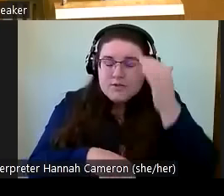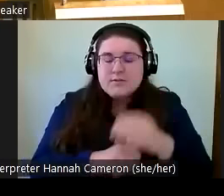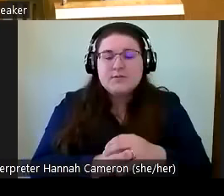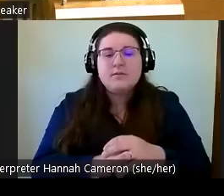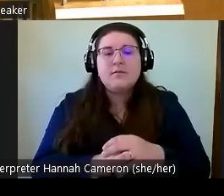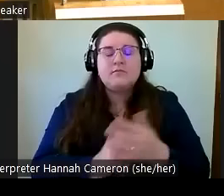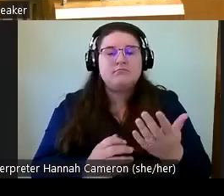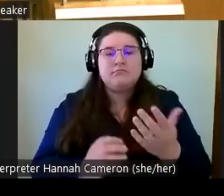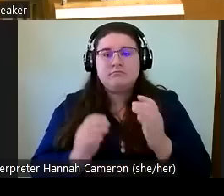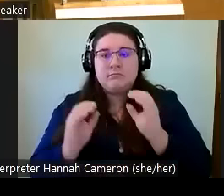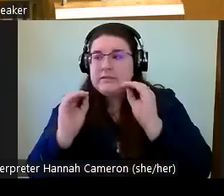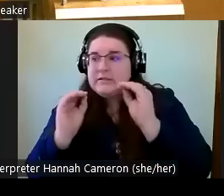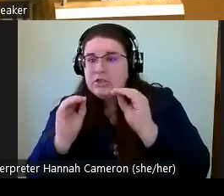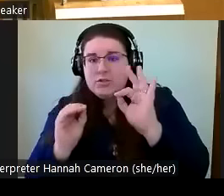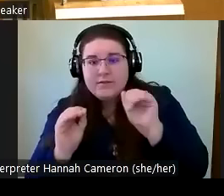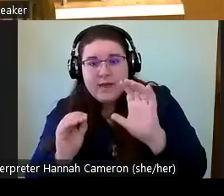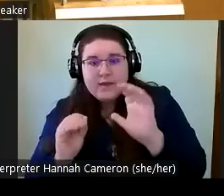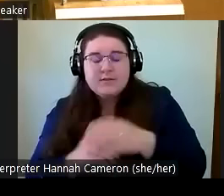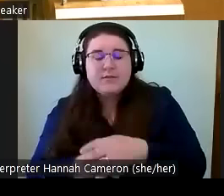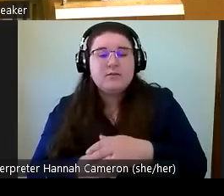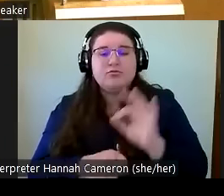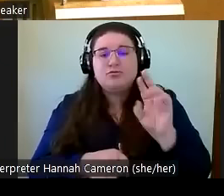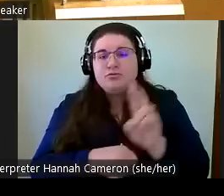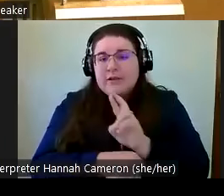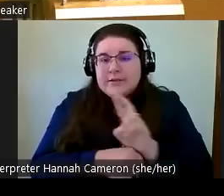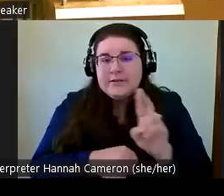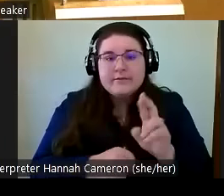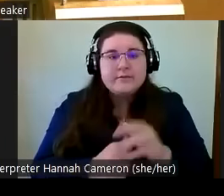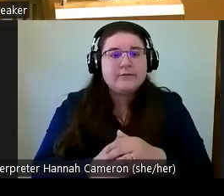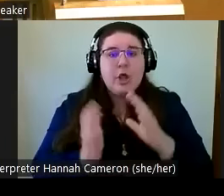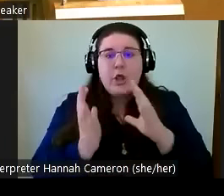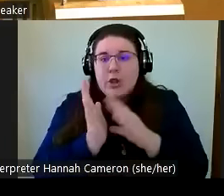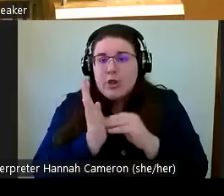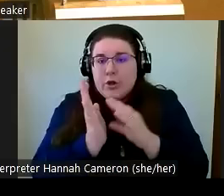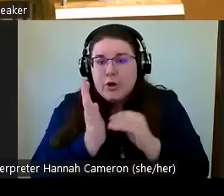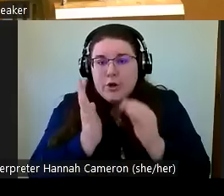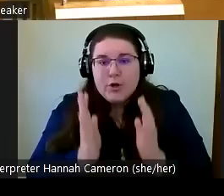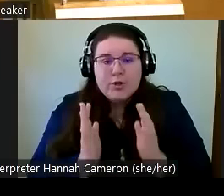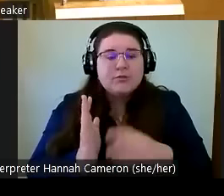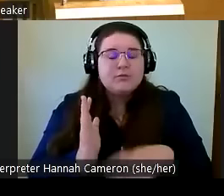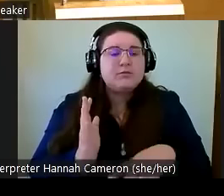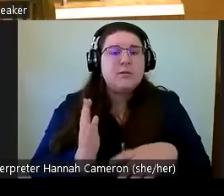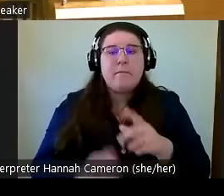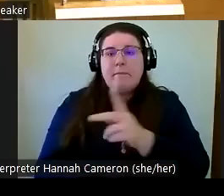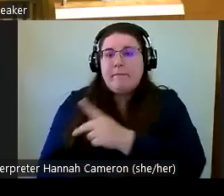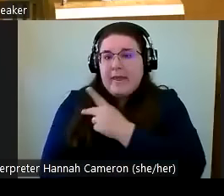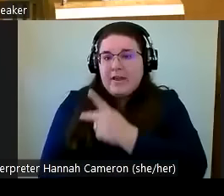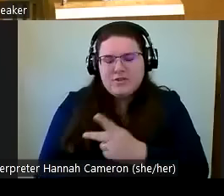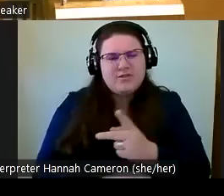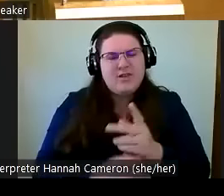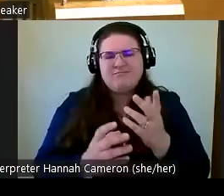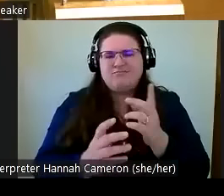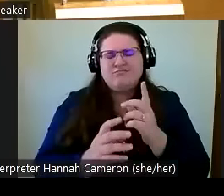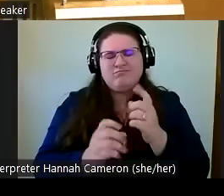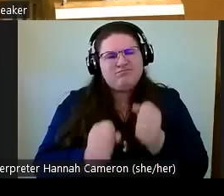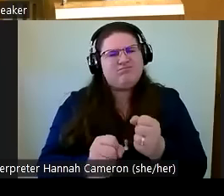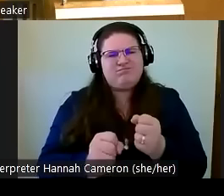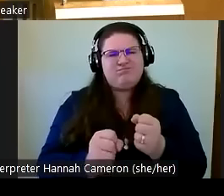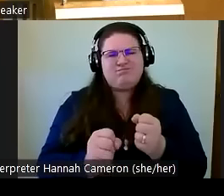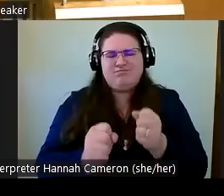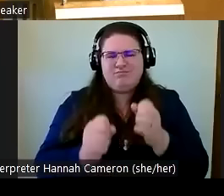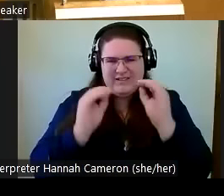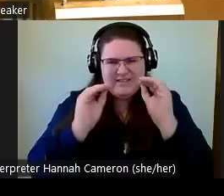our department, with our residents, with our learners, with patients. And actually, I think what you'll experience today in our grand rounds is that he's